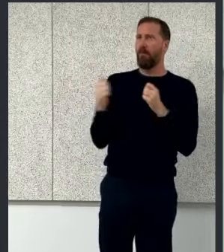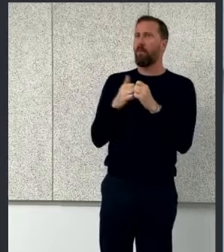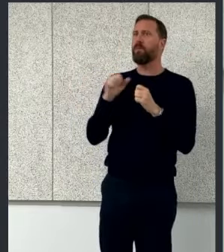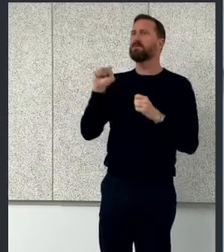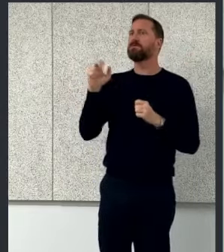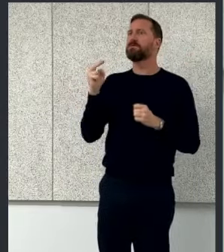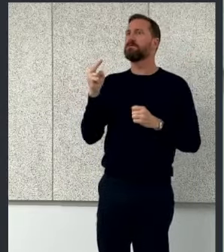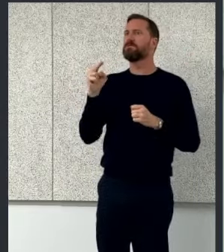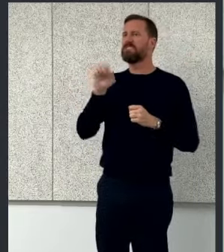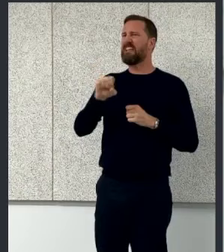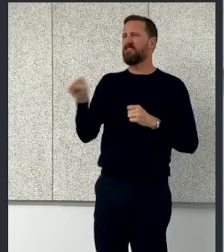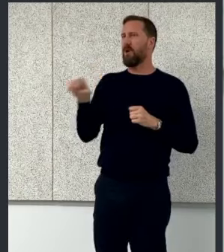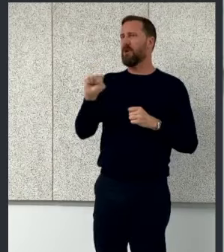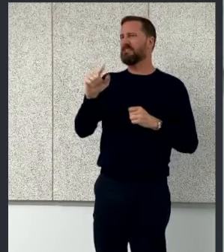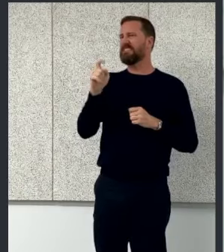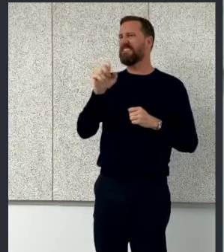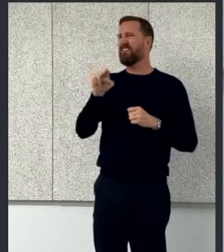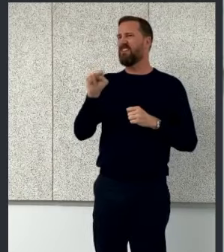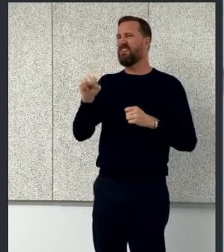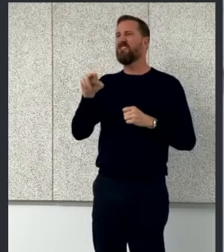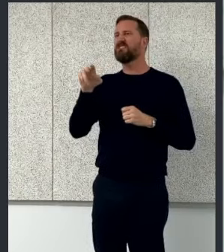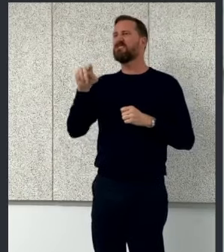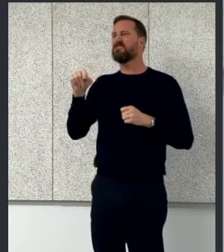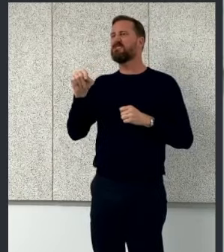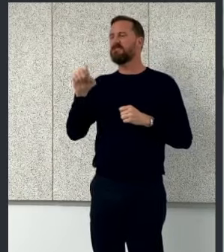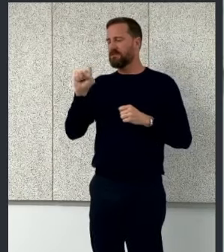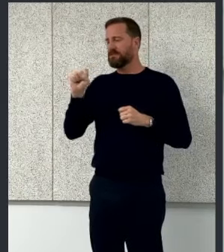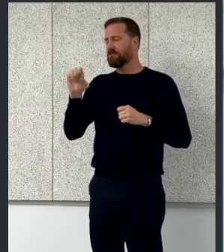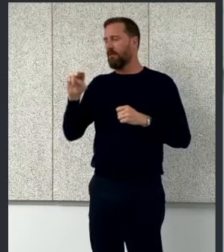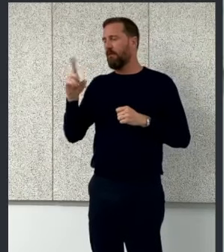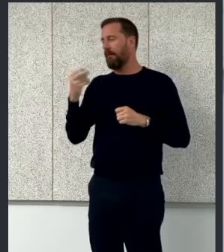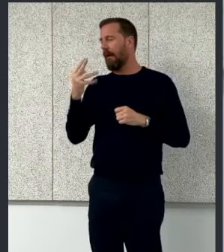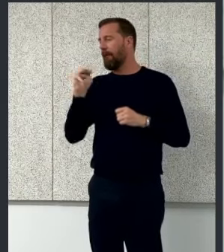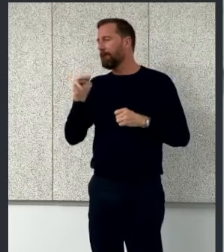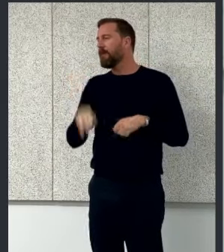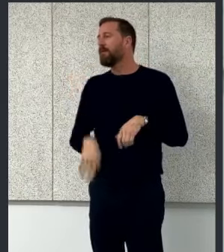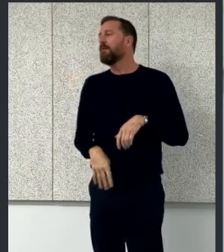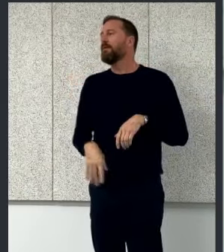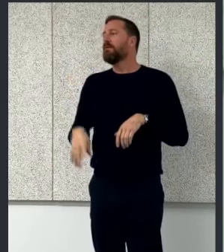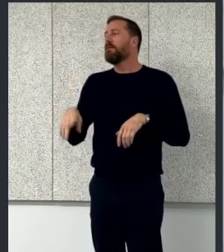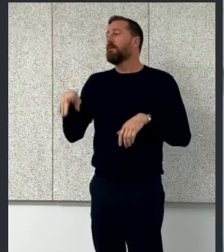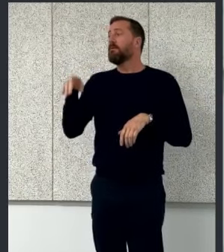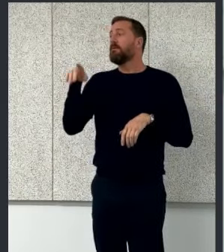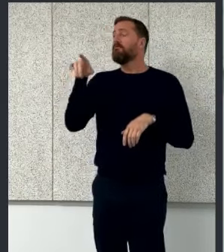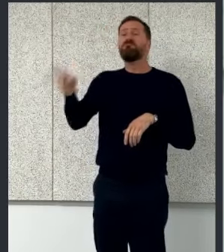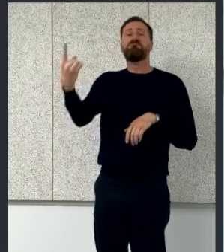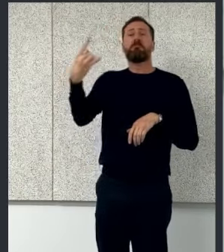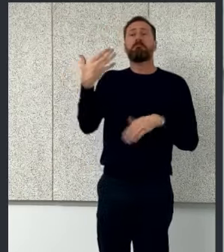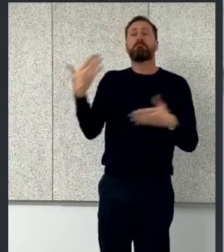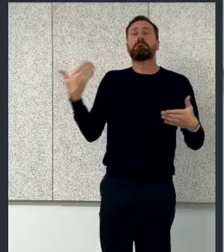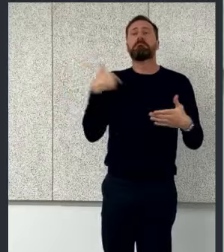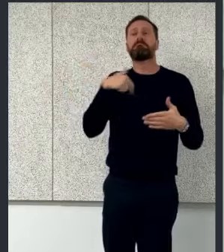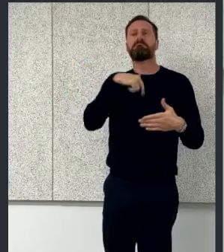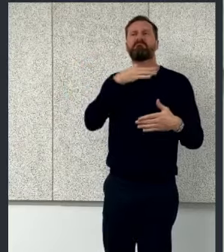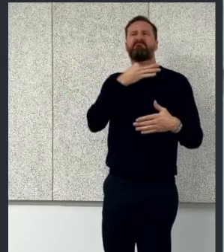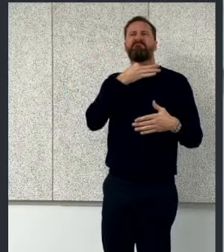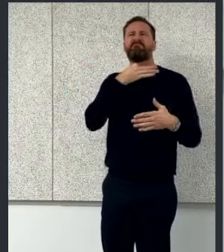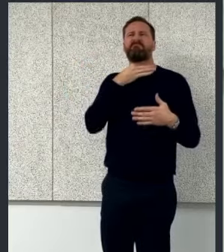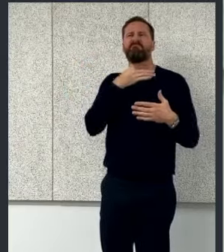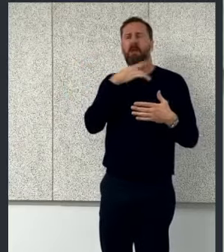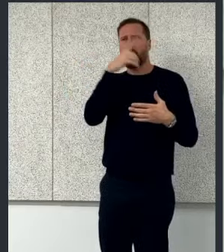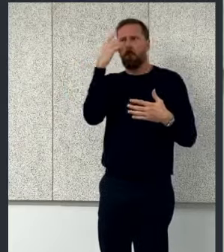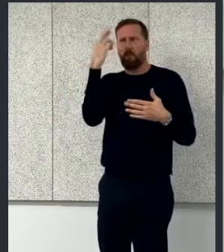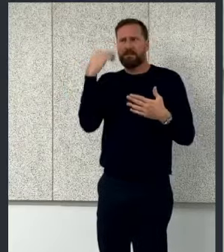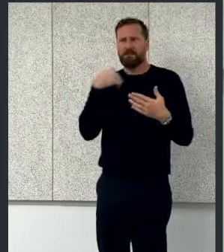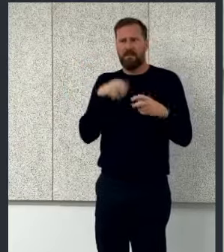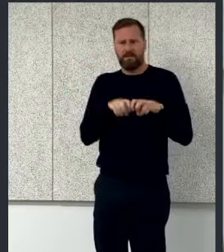strangeness. Mm-hmm. So one thing that I'm curious about, because I feel like one of the whole purposes of this panel is to like